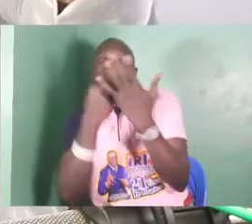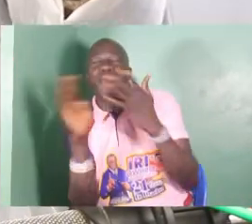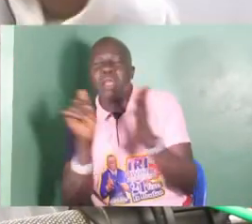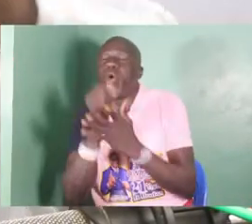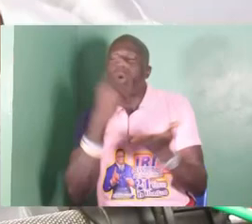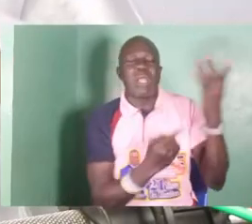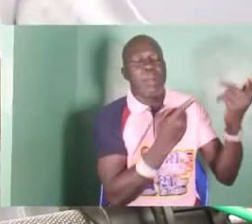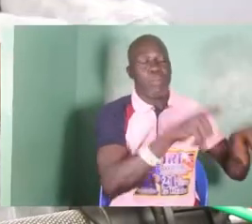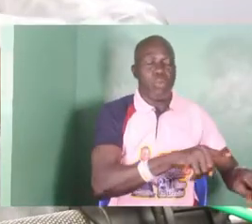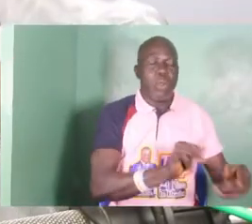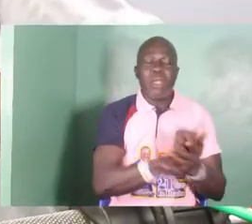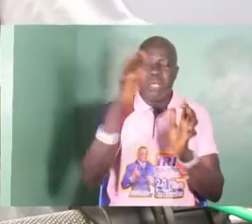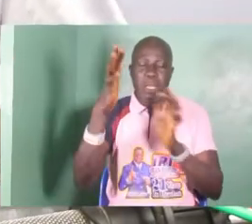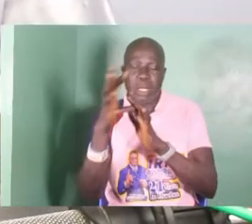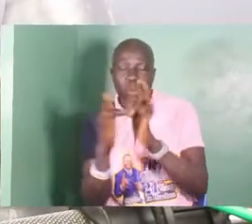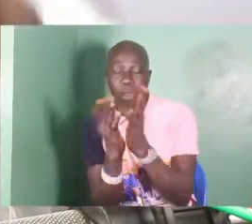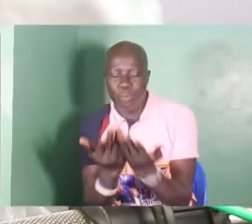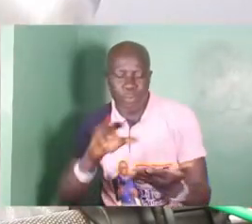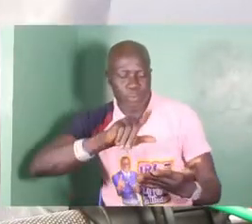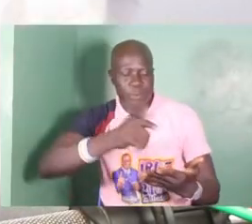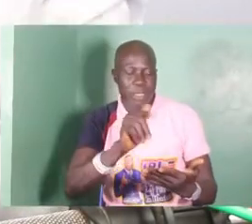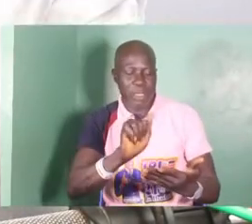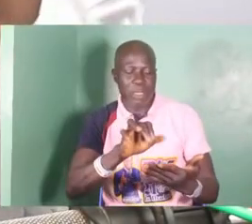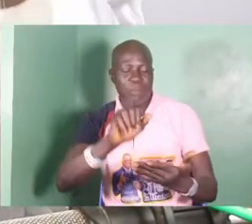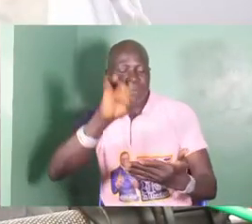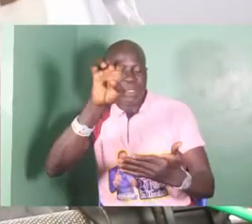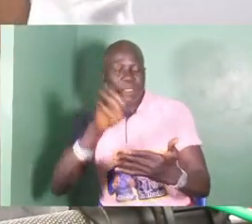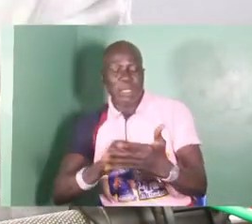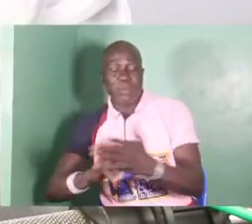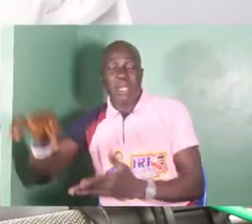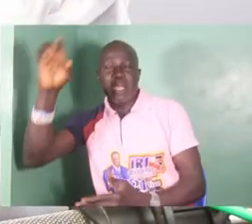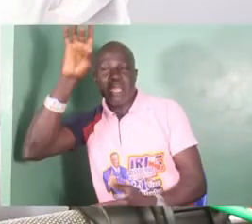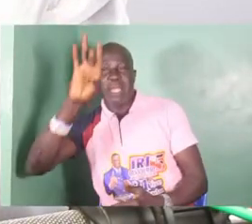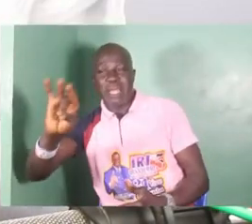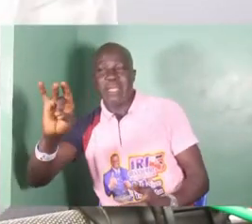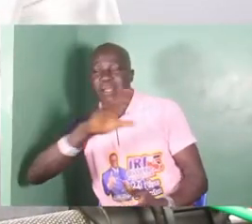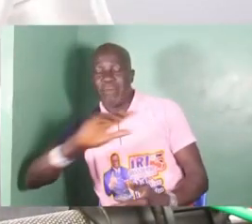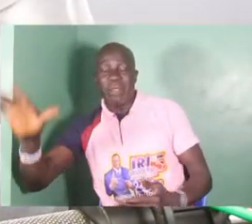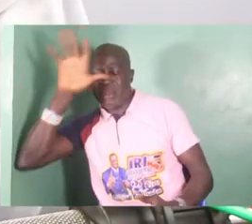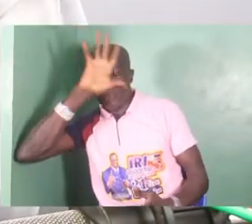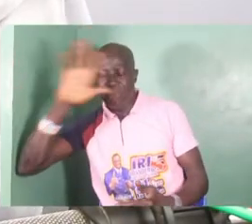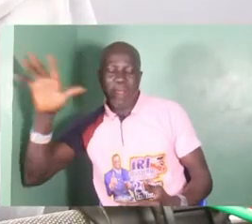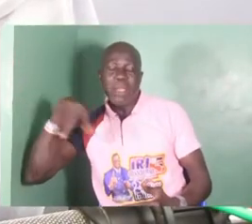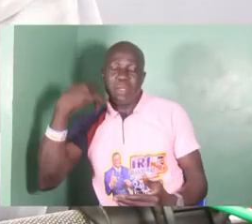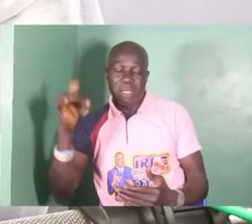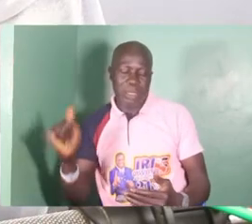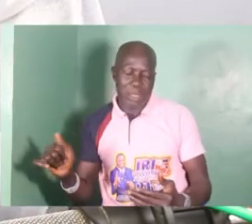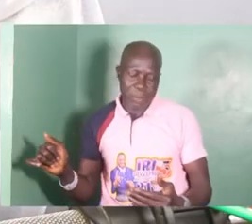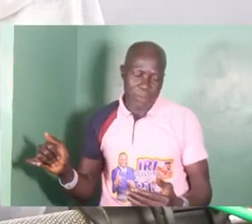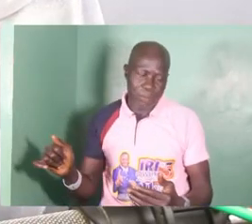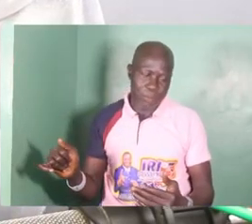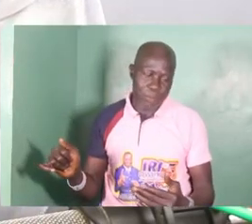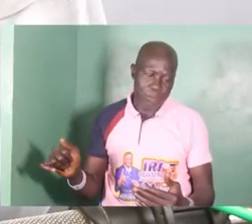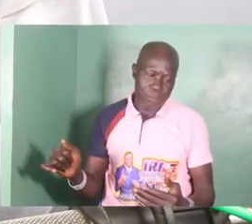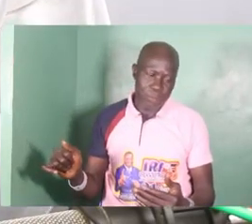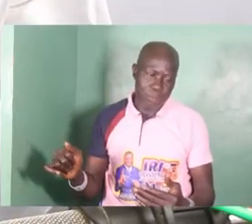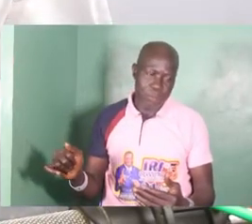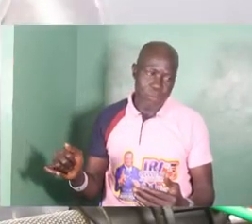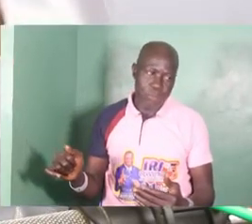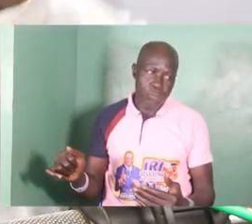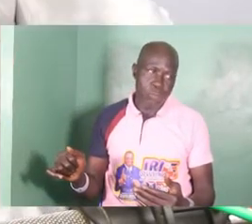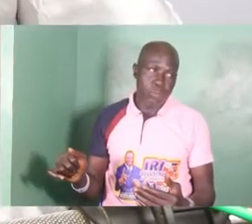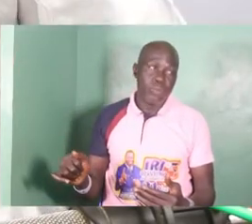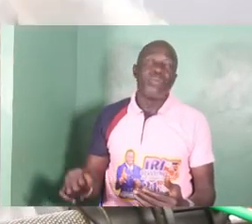Kill us, sell it. What happened? Then the Genesis. The book of Genesis. Tell me what you can do. Chapter 8. Say, can we? Kill us. Oh, me see, in fact, this is your video,